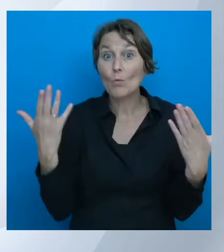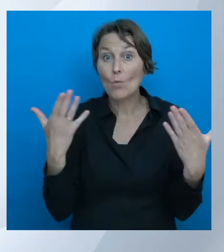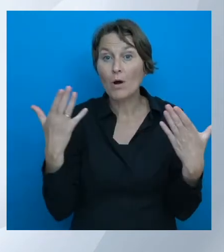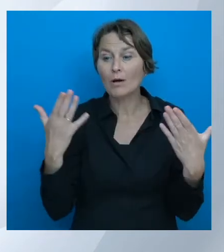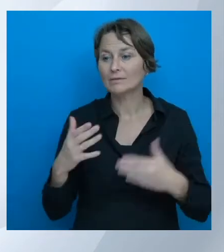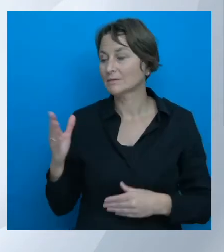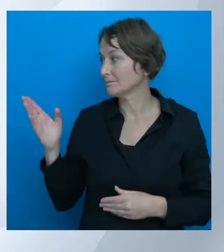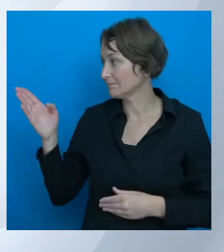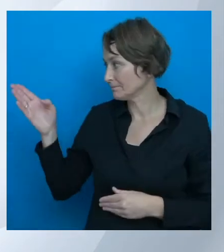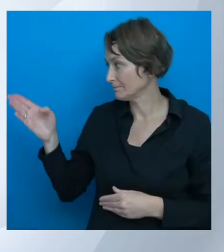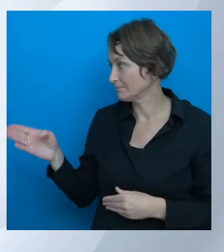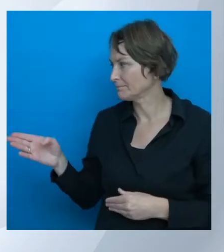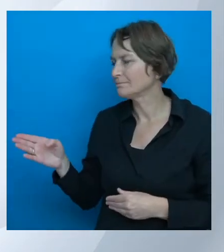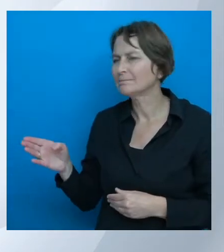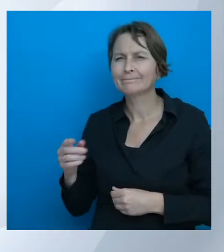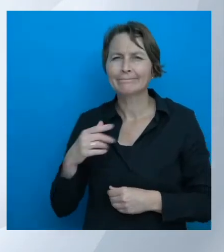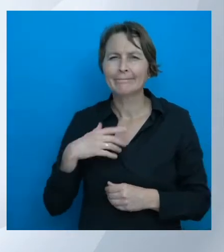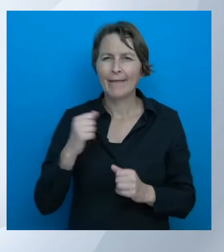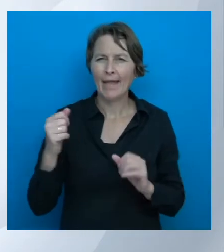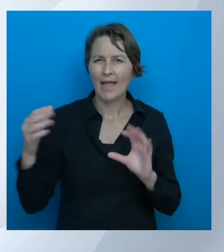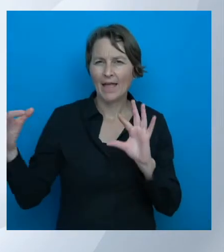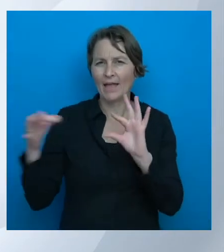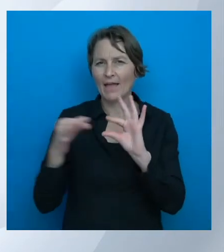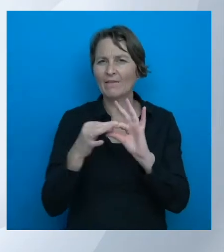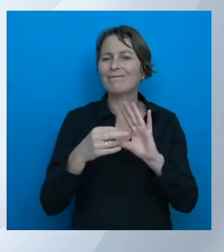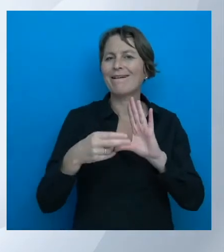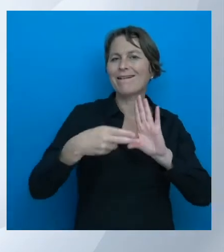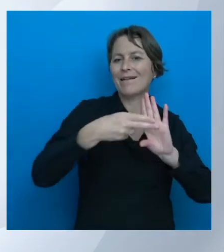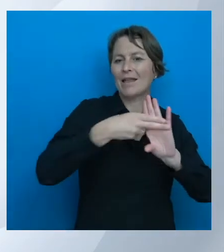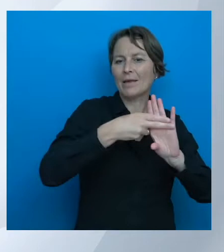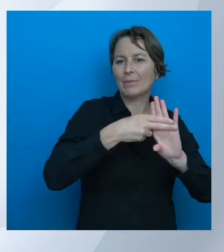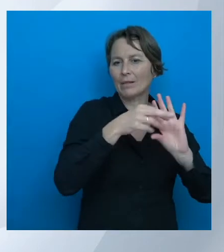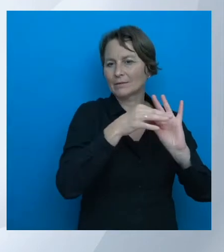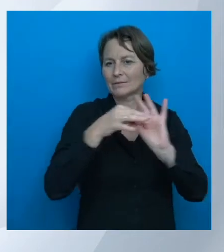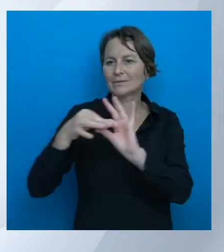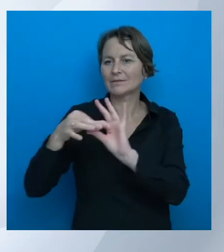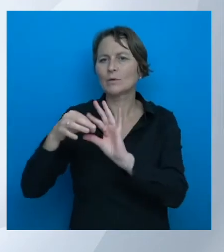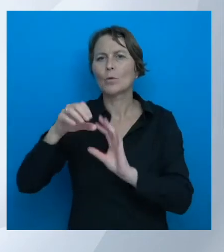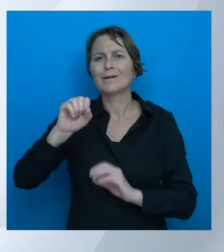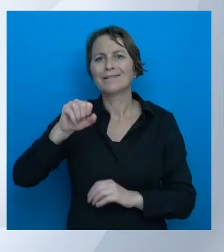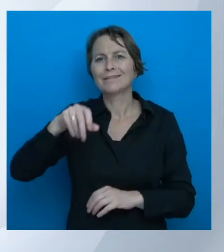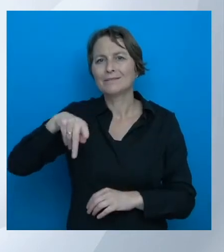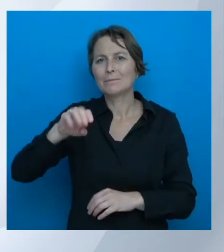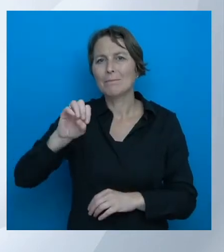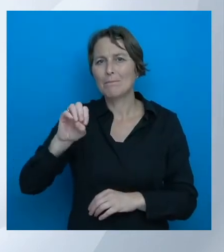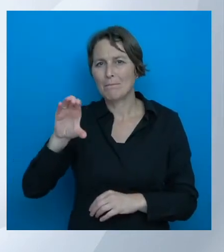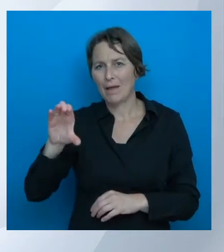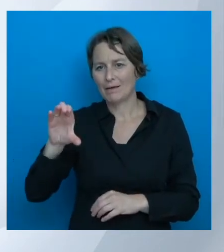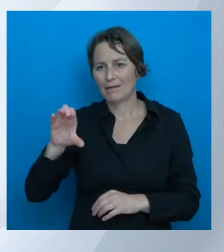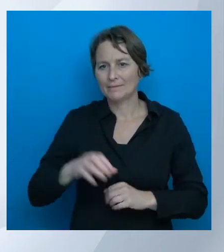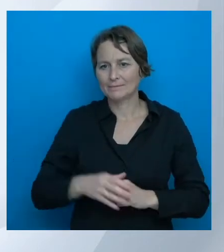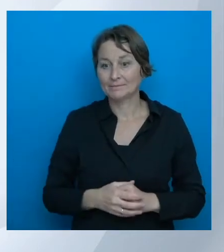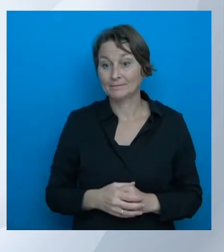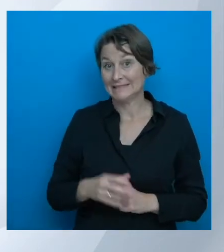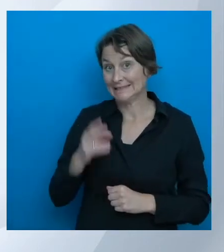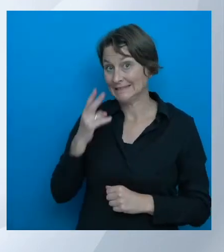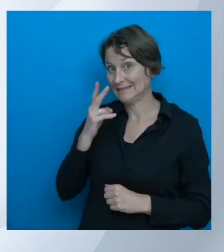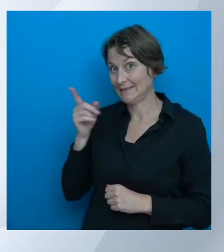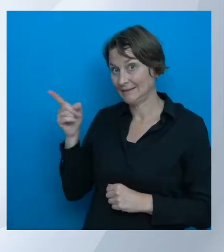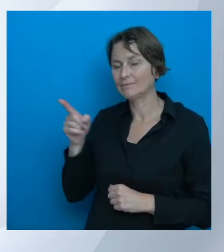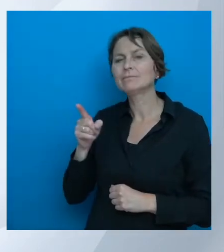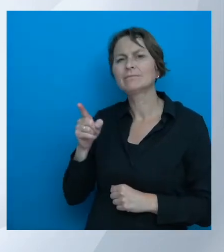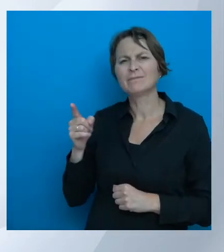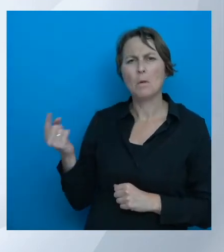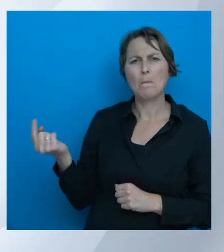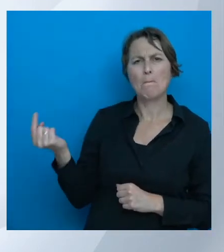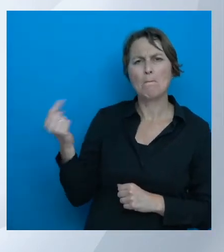a match labels app under spec. So if you go back to the Rego, this is what we check. So this